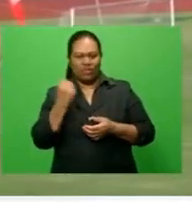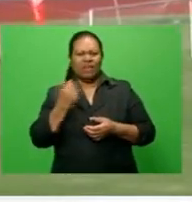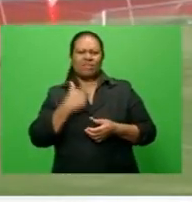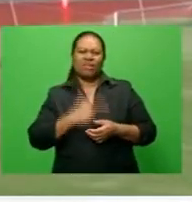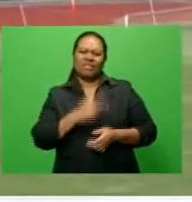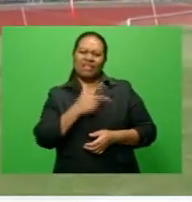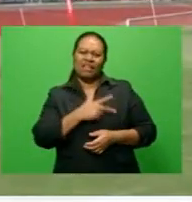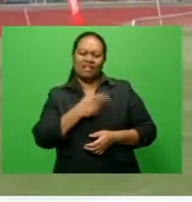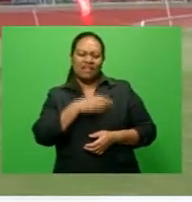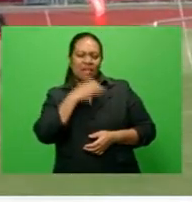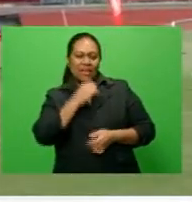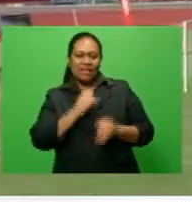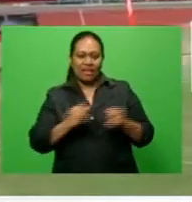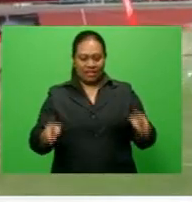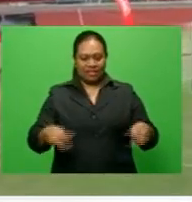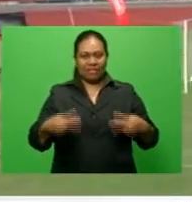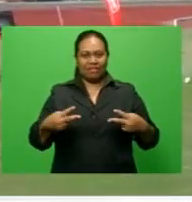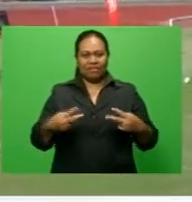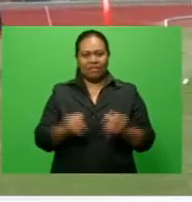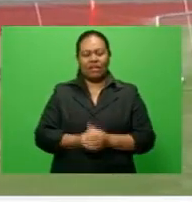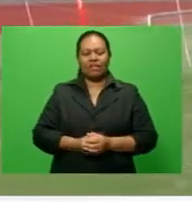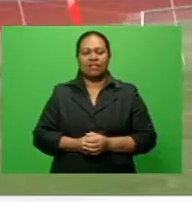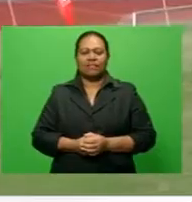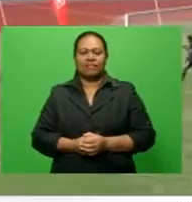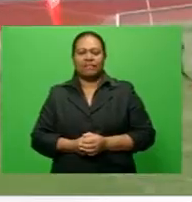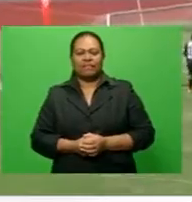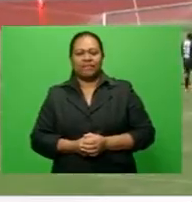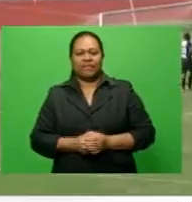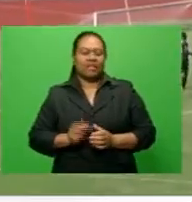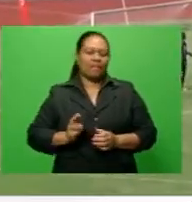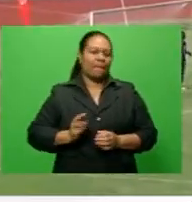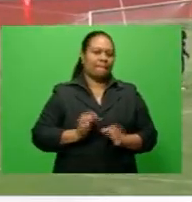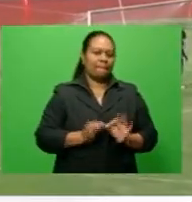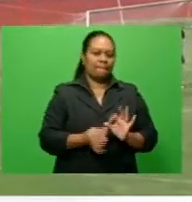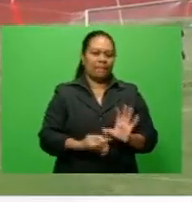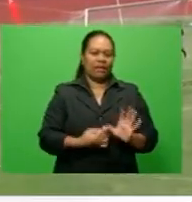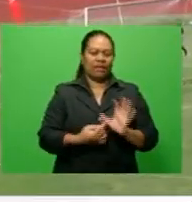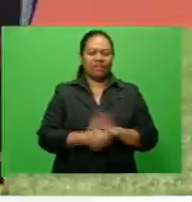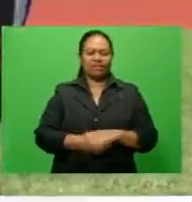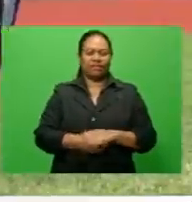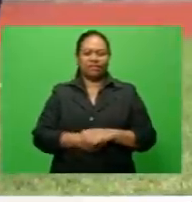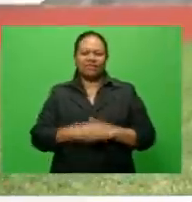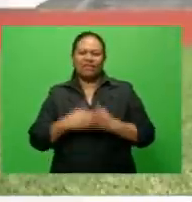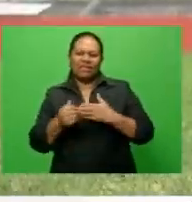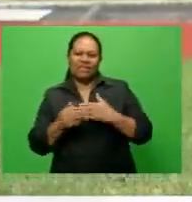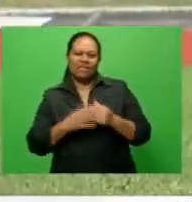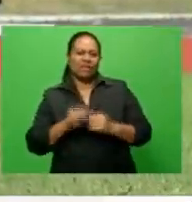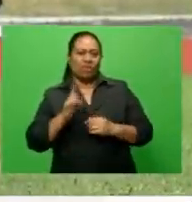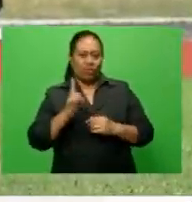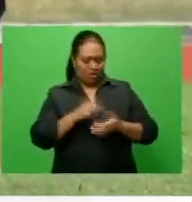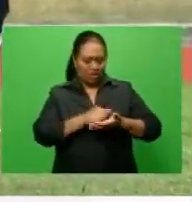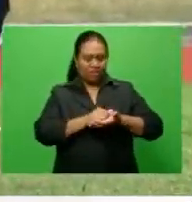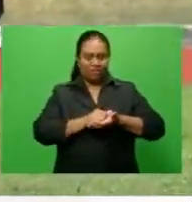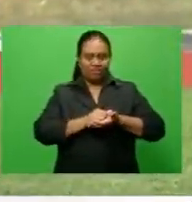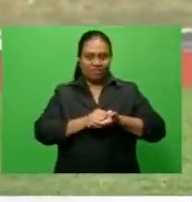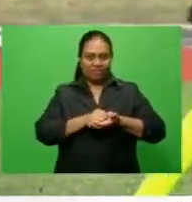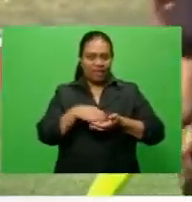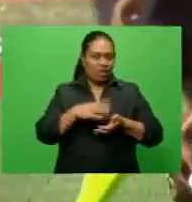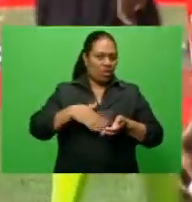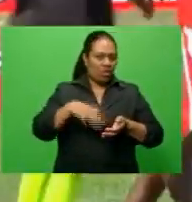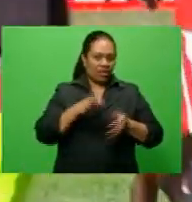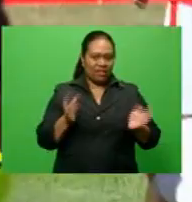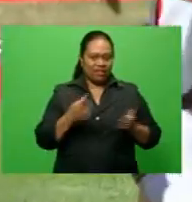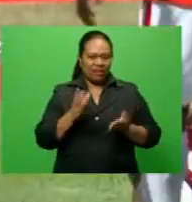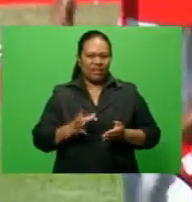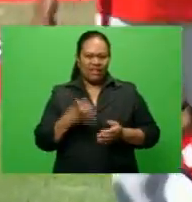Saturday's semi-final clash against Priceline Pharmacimba. Despite losing one of its key players, the inexperienced